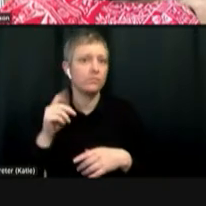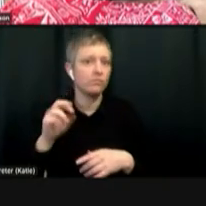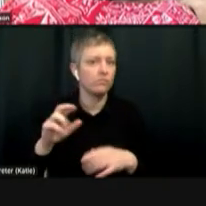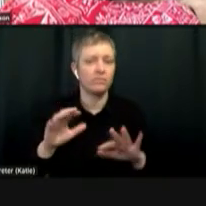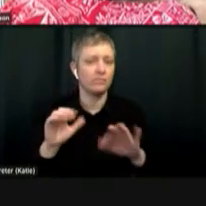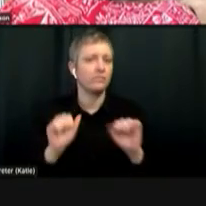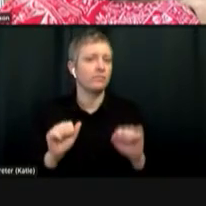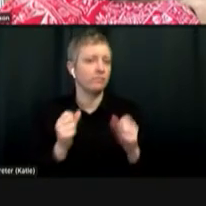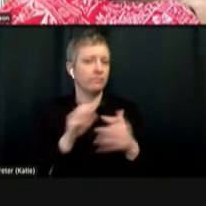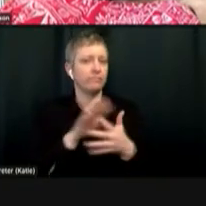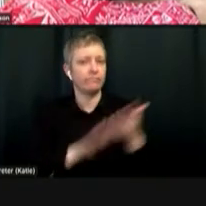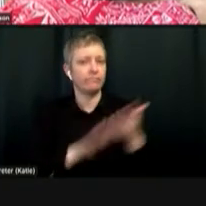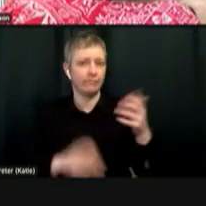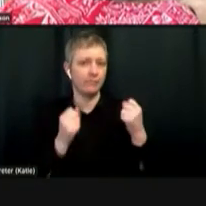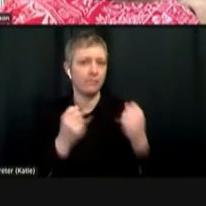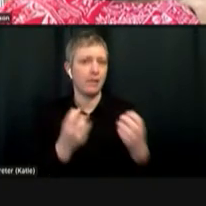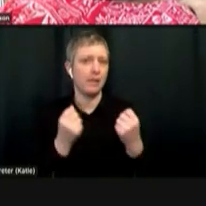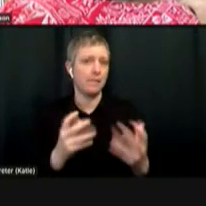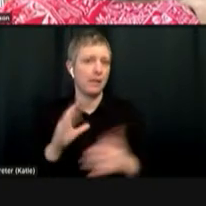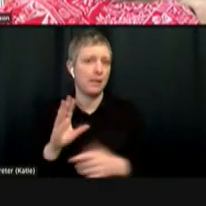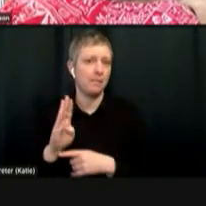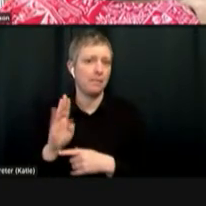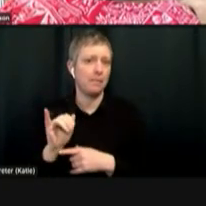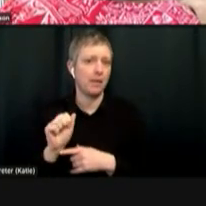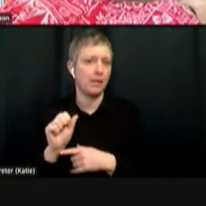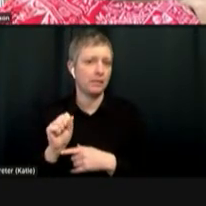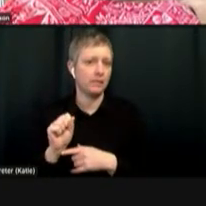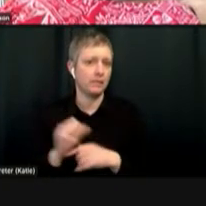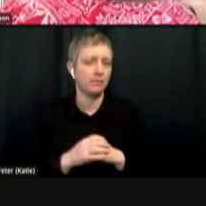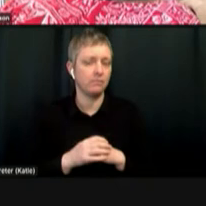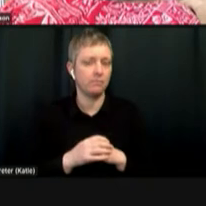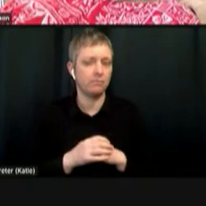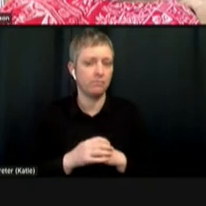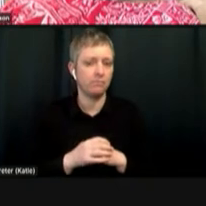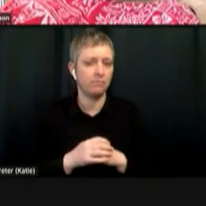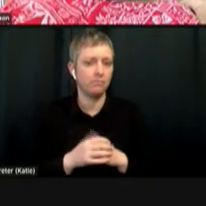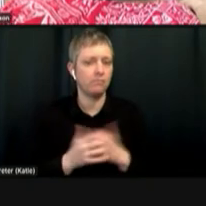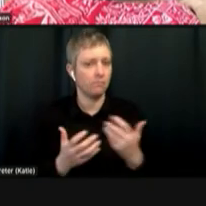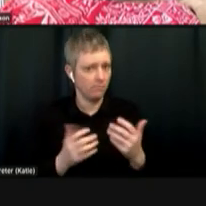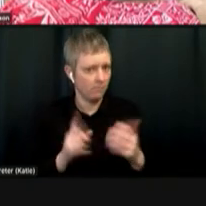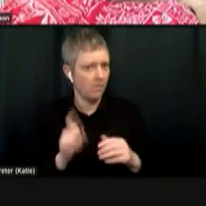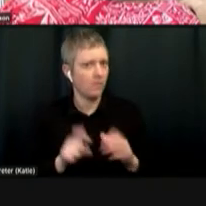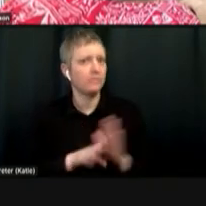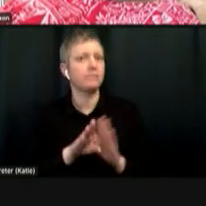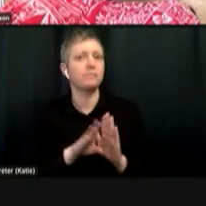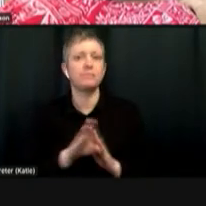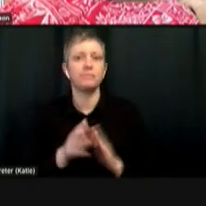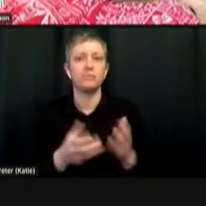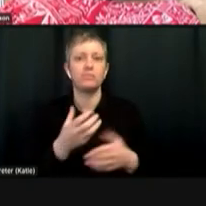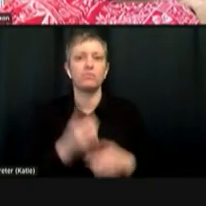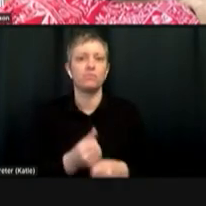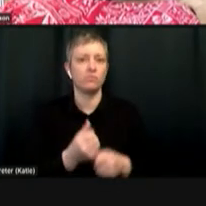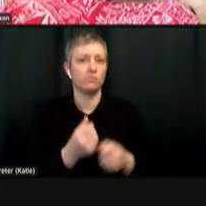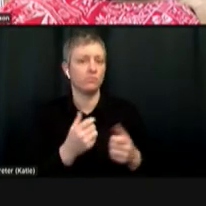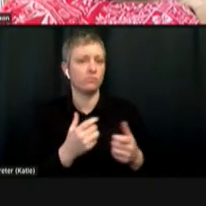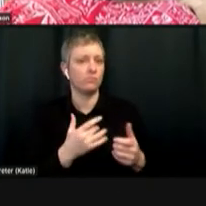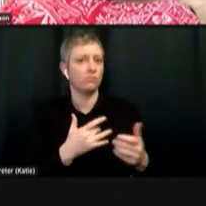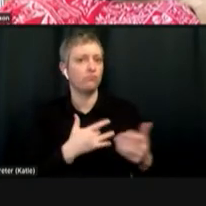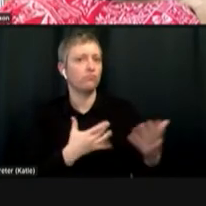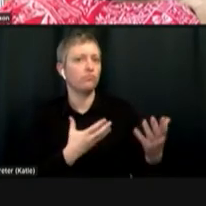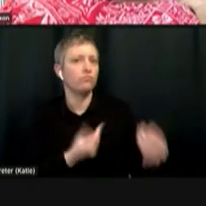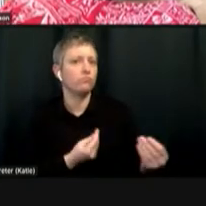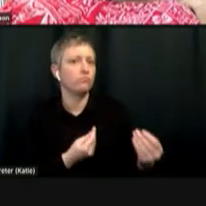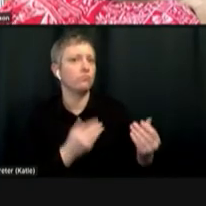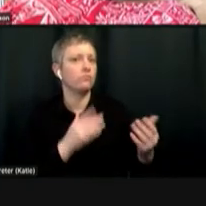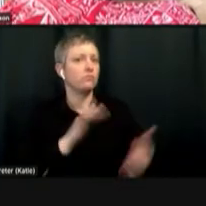our life. And you have to develop a trust with them by showing empathy and compassion. Maybe they score high on some of these things and not others.